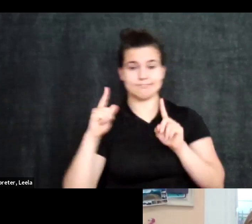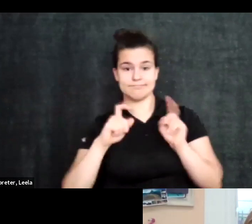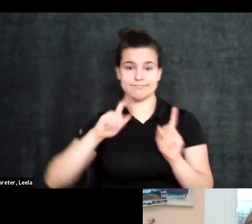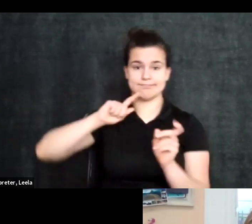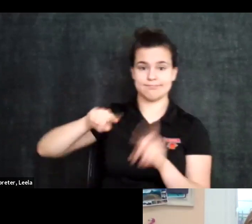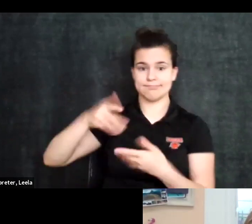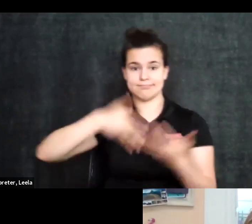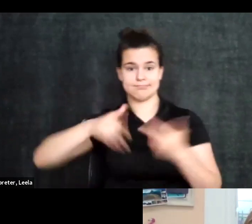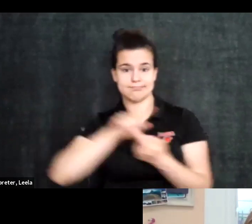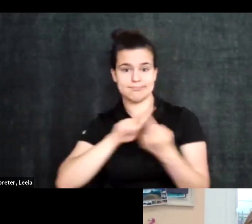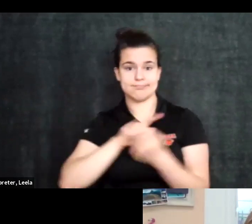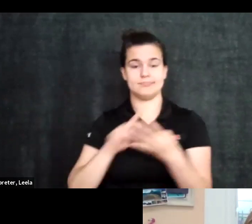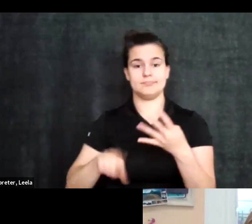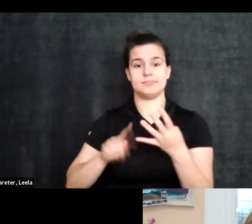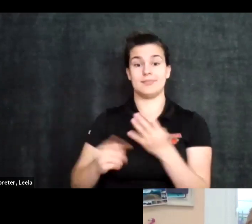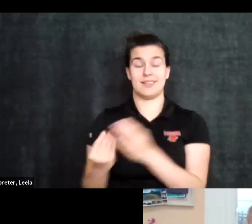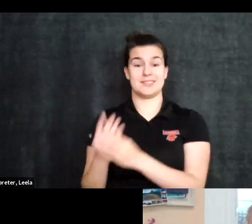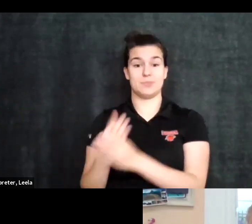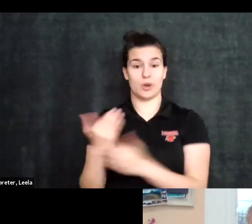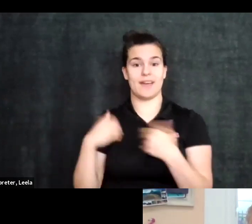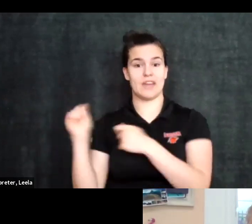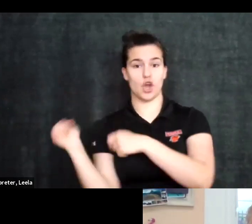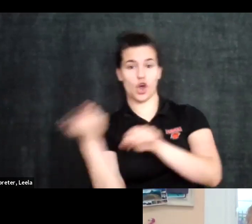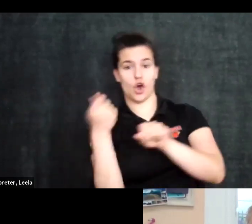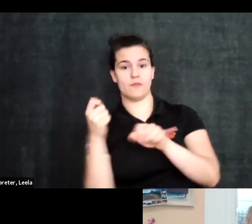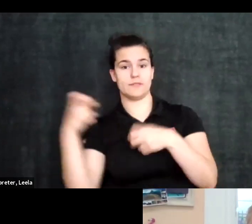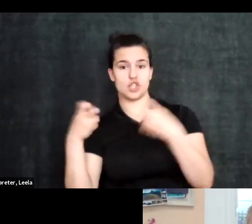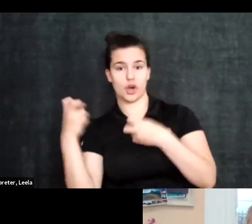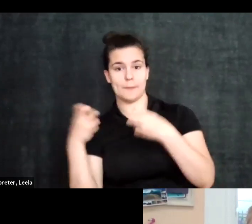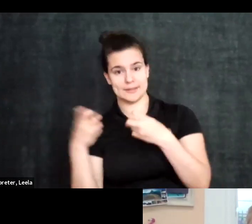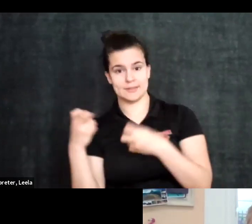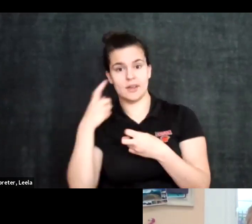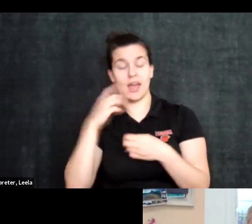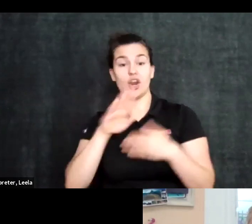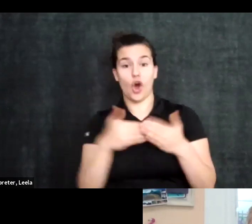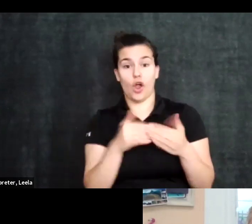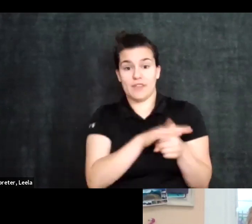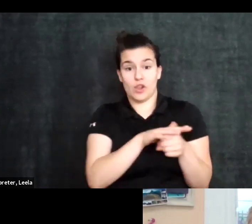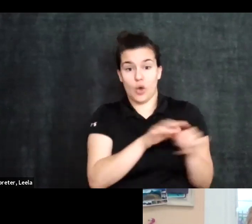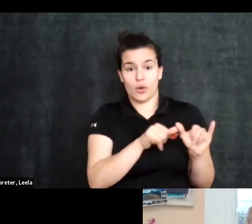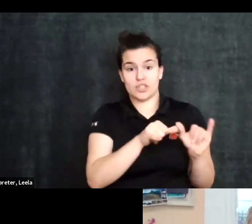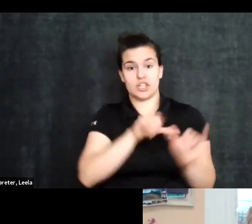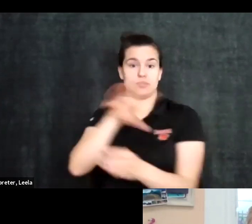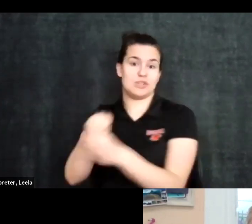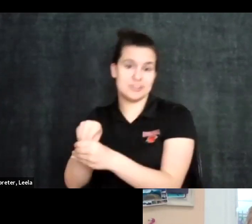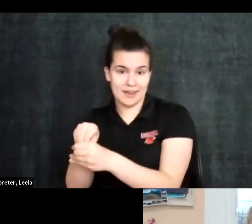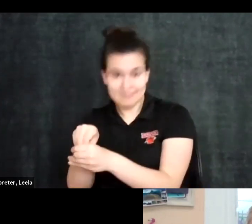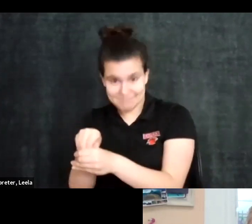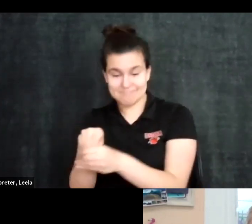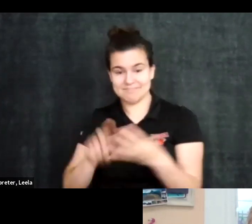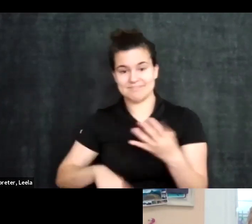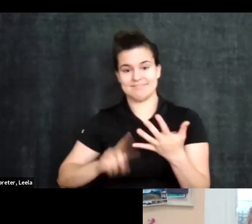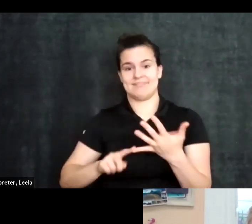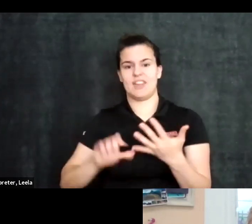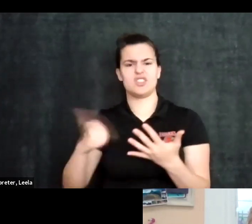put on a golf tournament in the spring for a fundraiser, and the local engineers all participate. There's also other